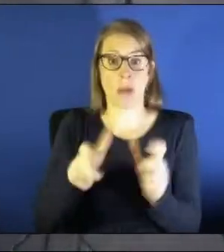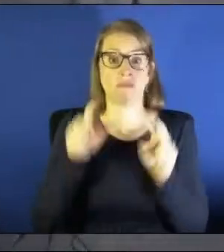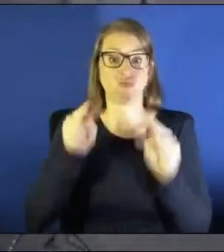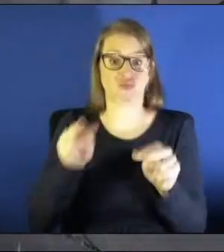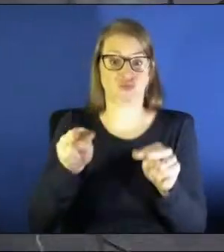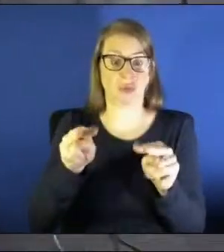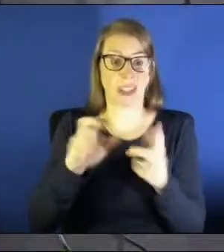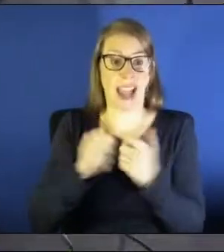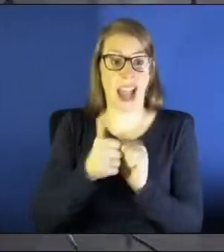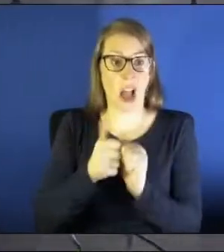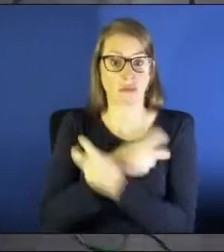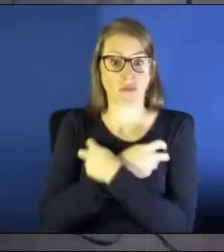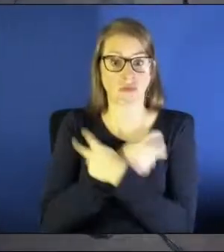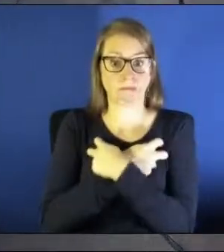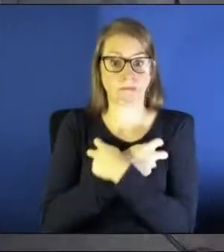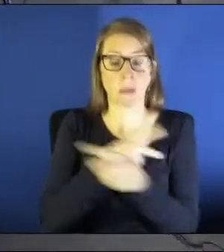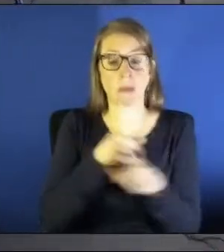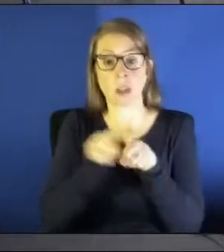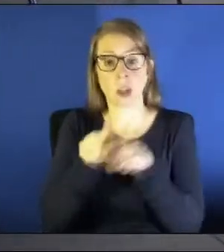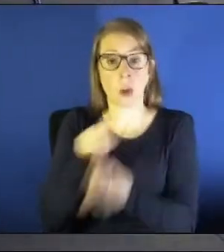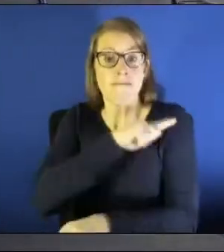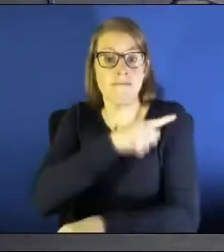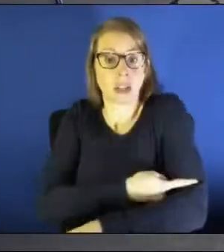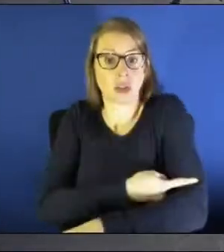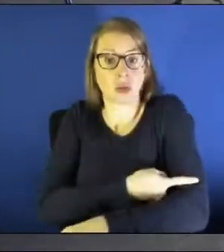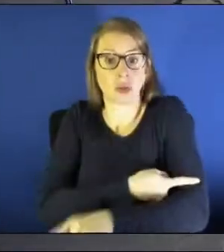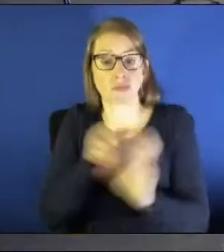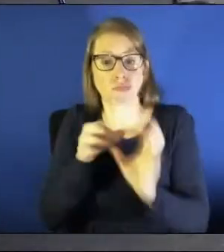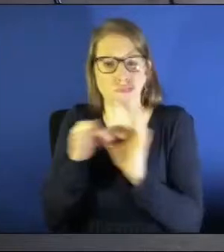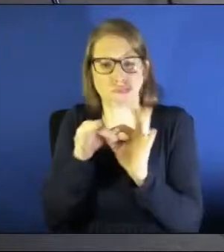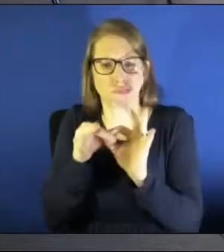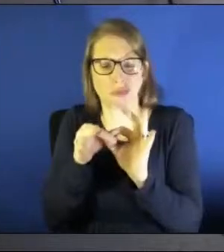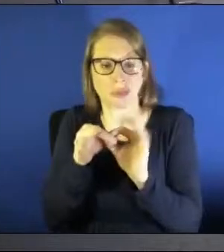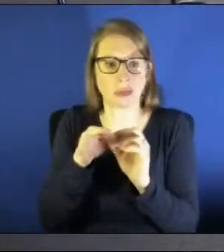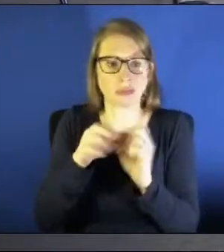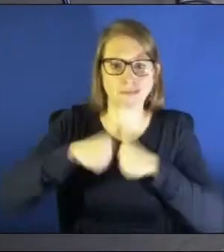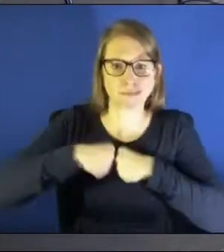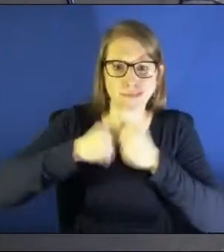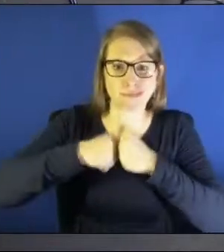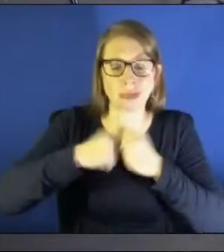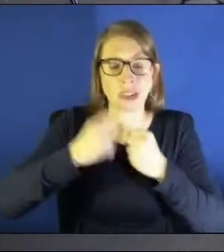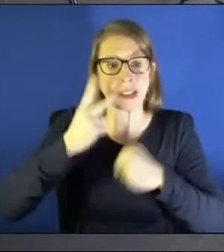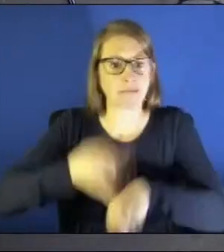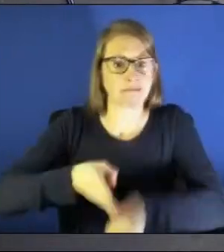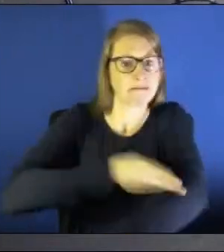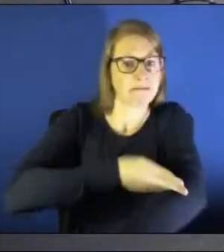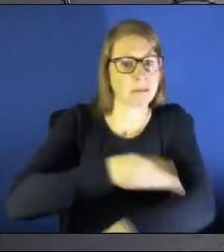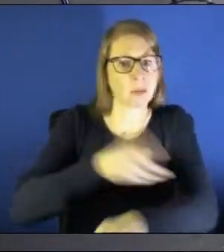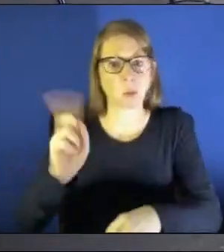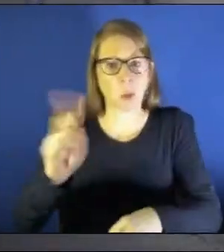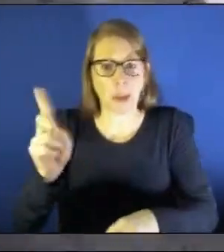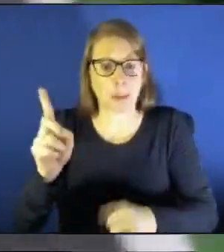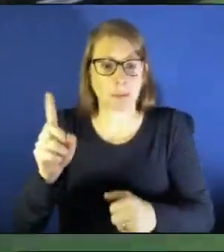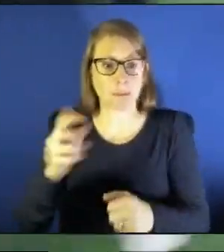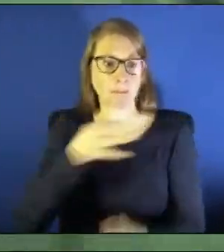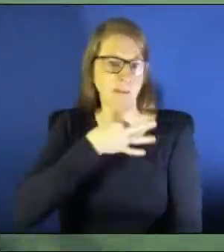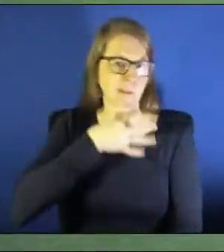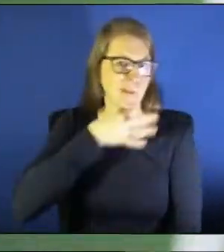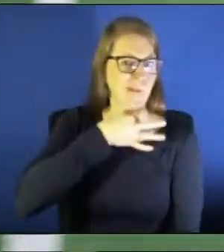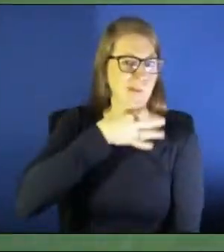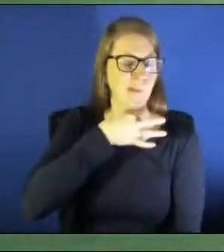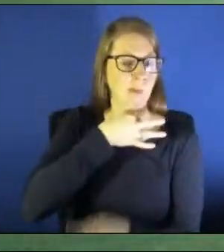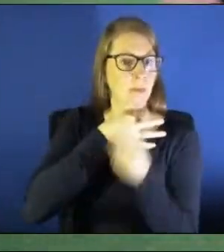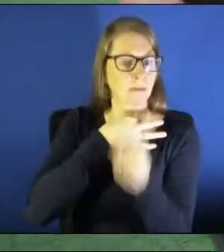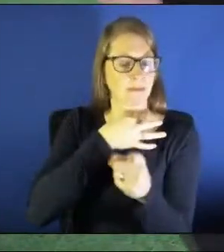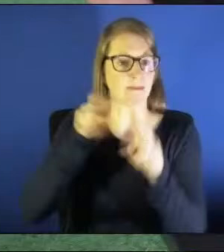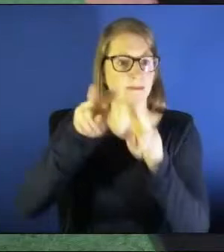skeleton's moving, the way your muscles are connecting, to see what you need to do better. I'm super curious to see what that running gait analysis